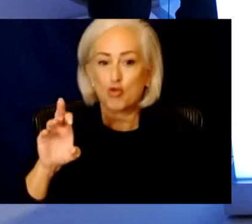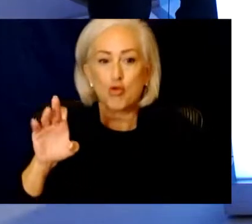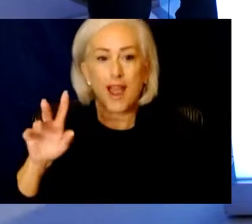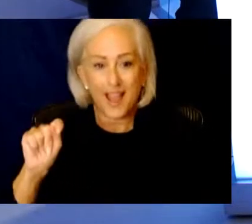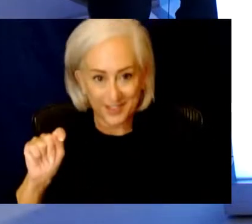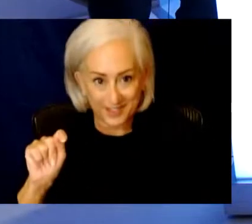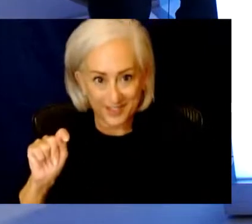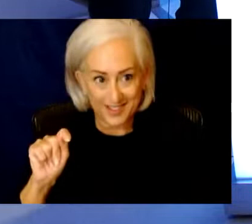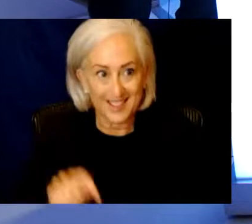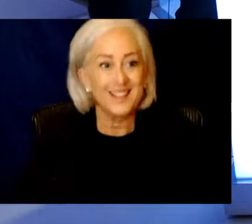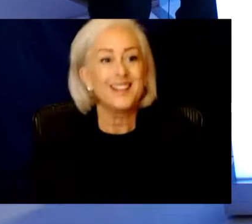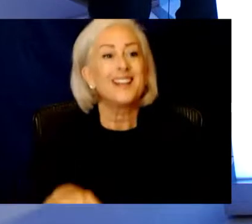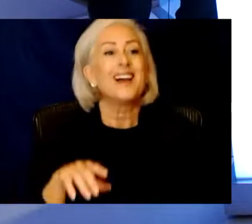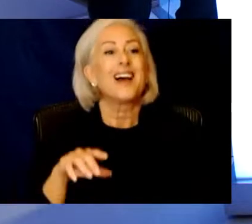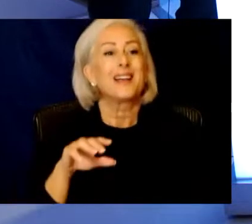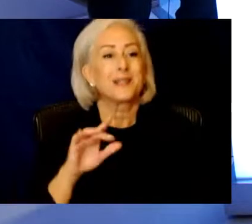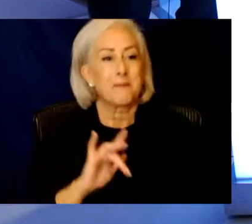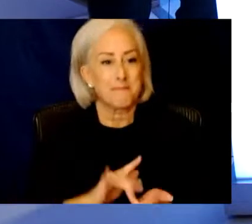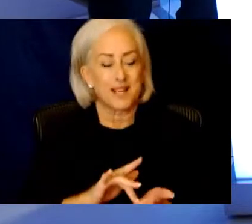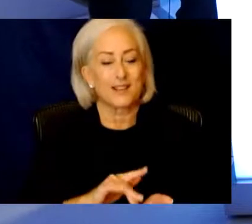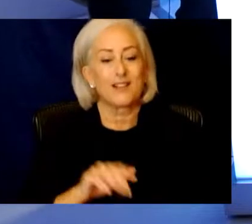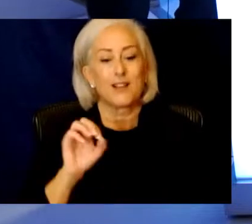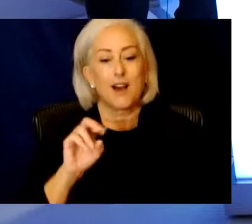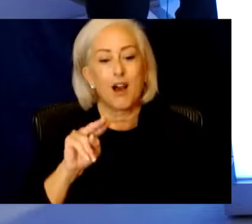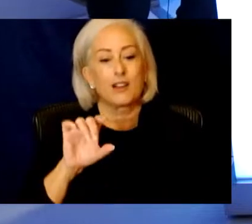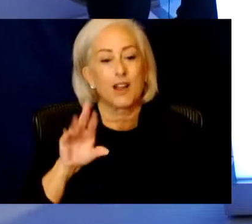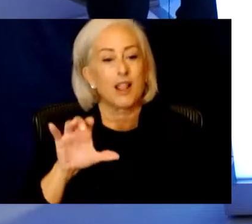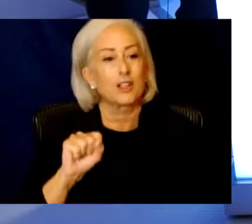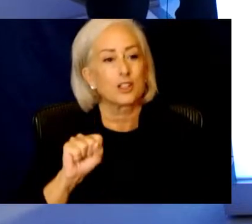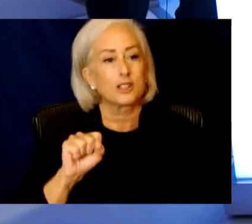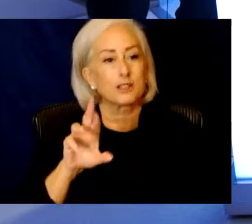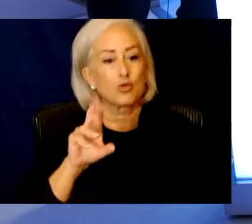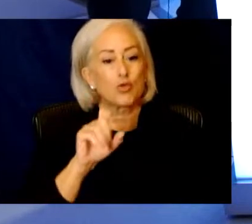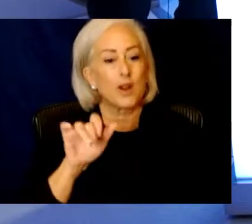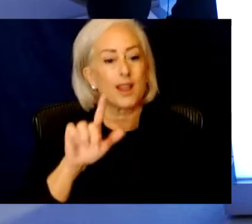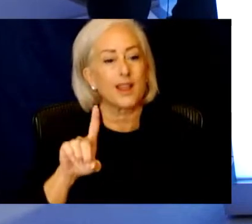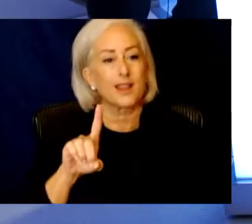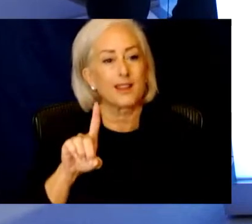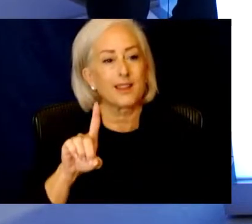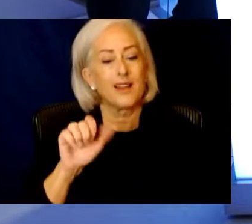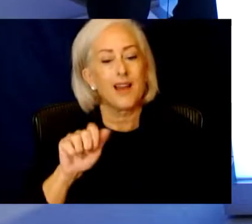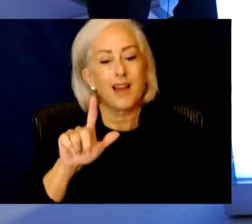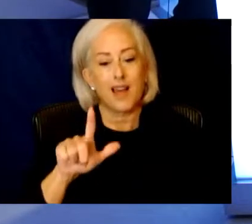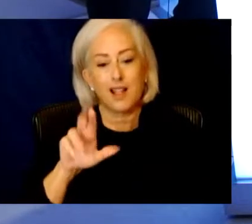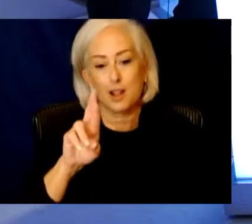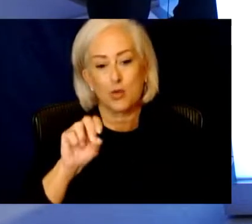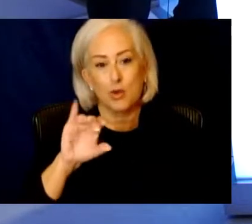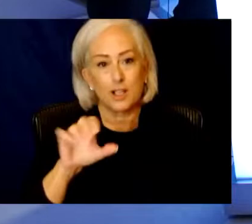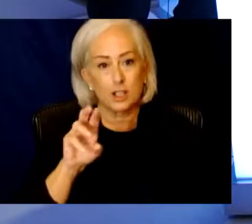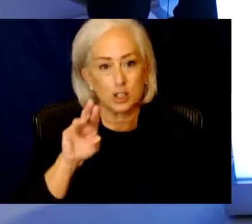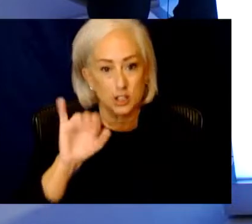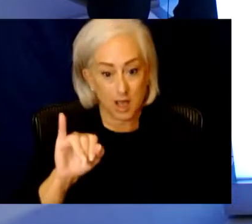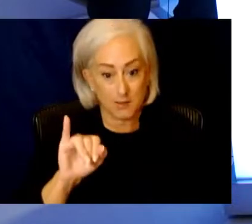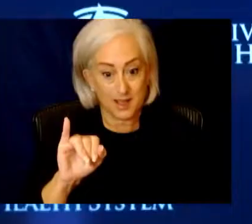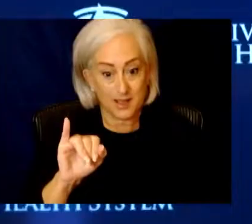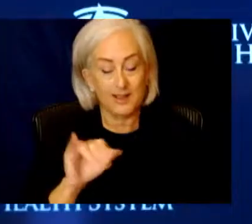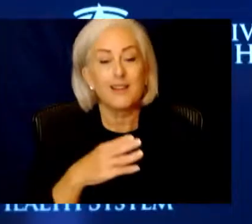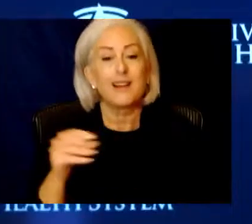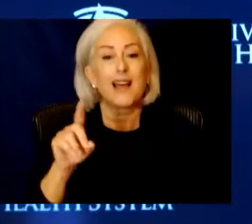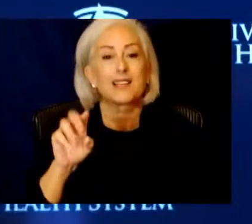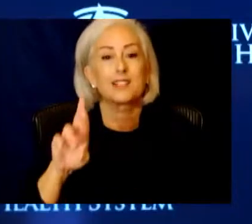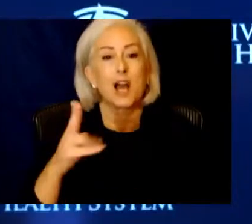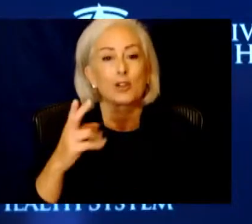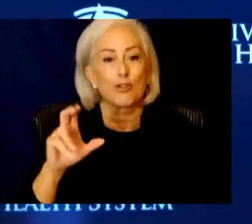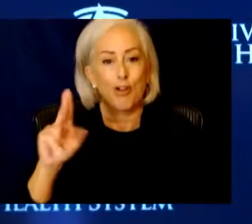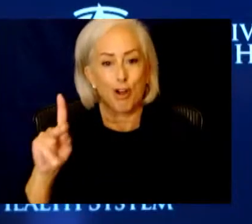Dr. Aid Al-Rajabi. We will also hear the COVID count today from our medical director for infection prevention and control, Dr. Dana Hawkinson.